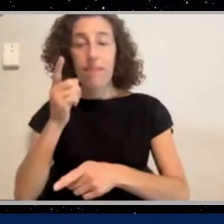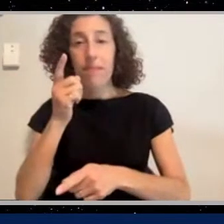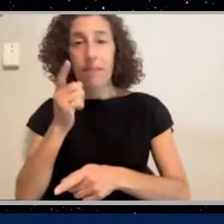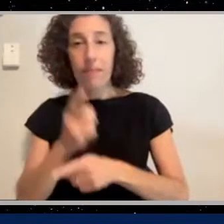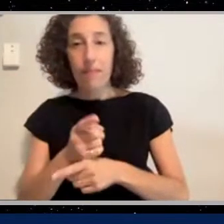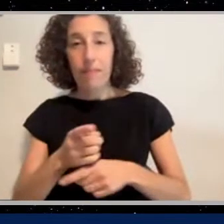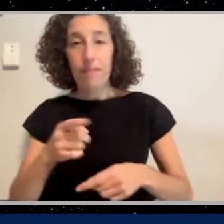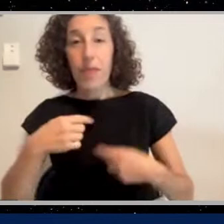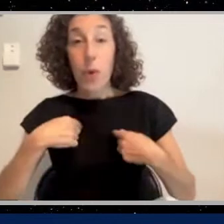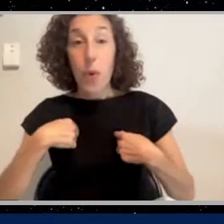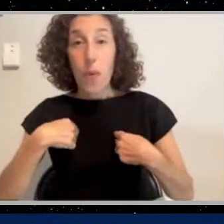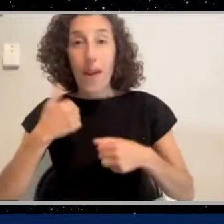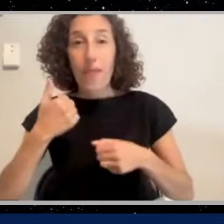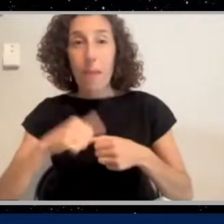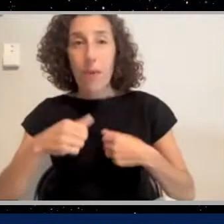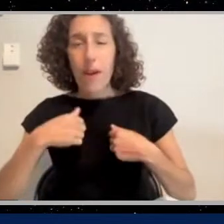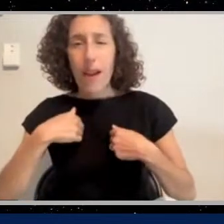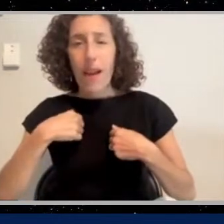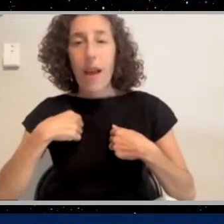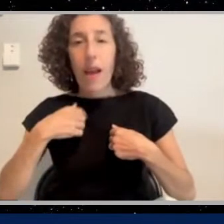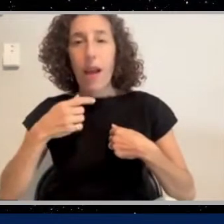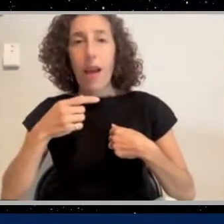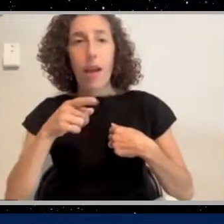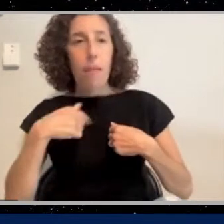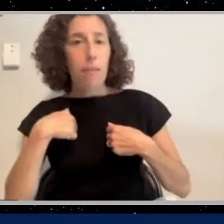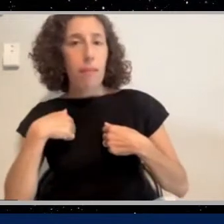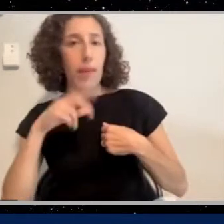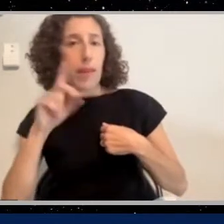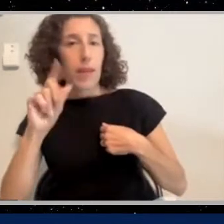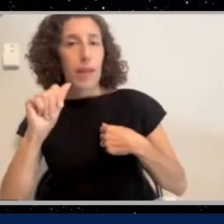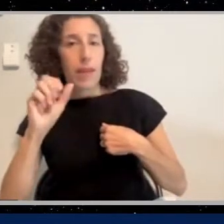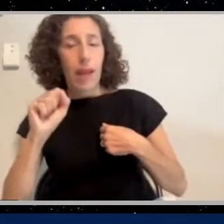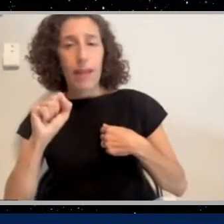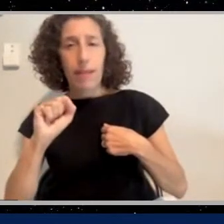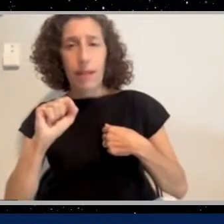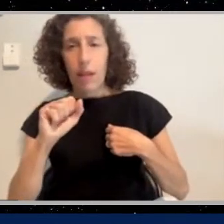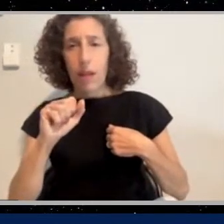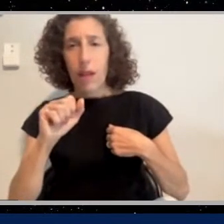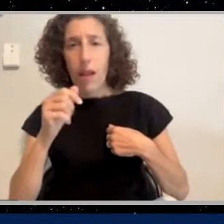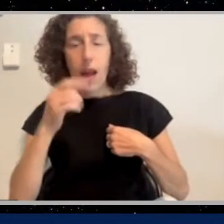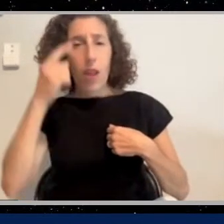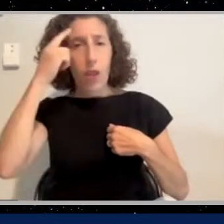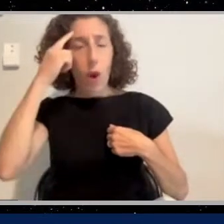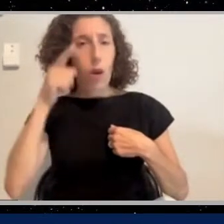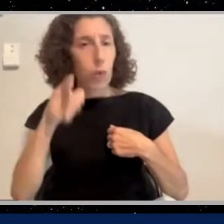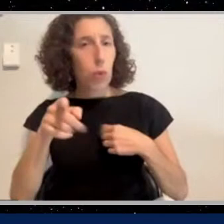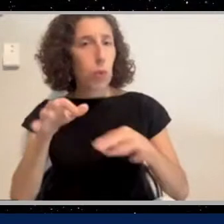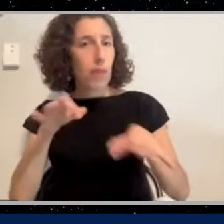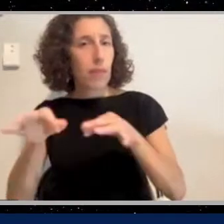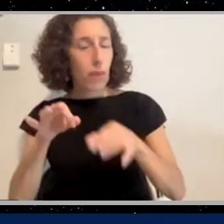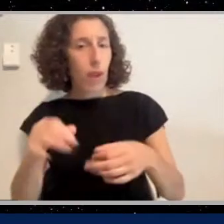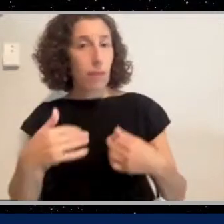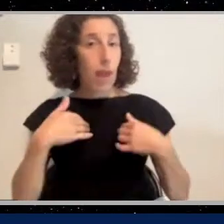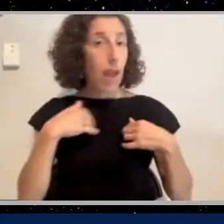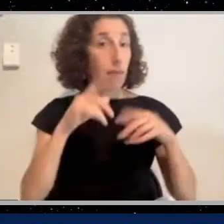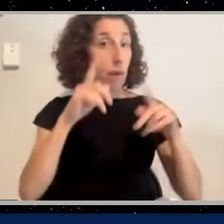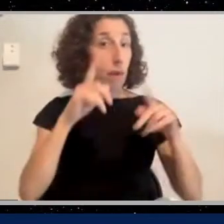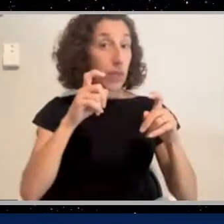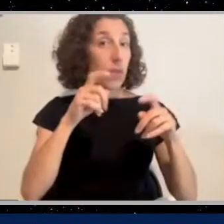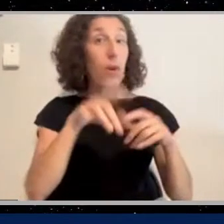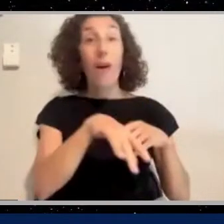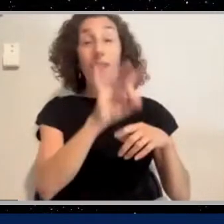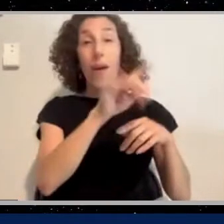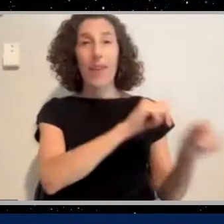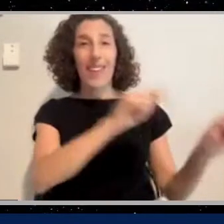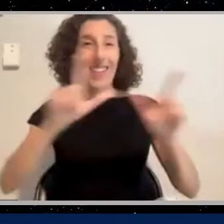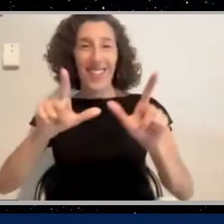the photos over there trying to find the best one to show that. But you can see that. Oh, whoa, that's not the cargo ramp. Hang on. You can see the cargo ramp there. And normally, so you said